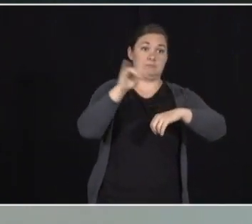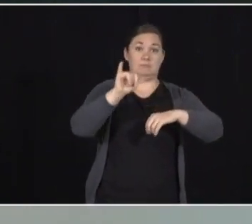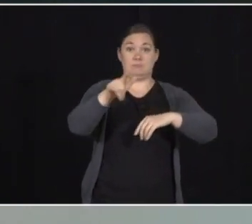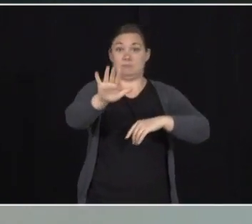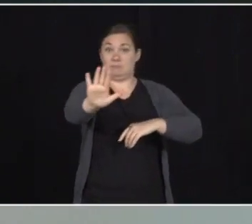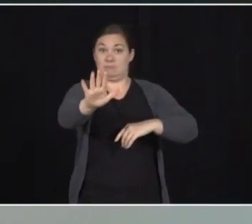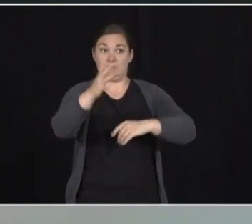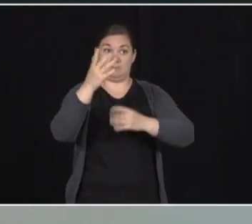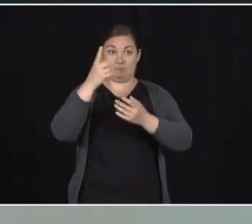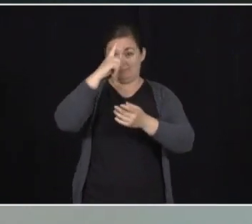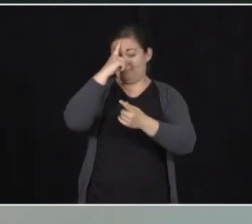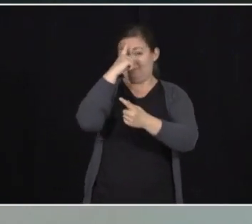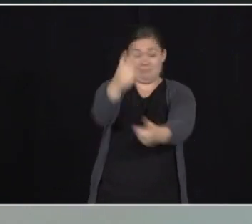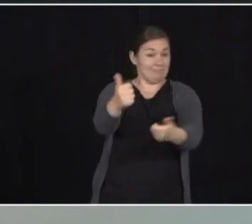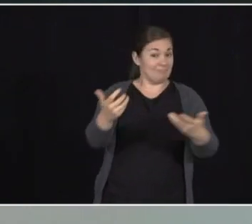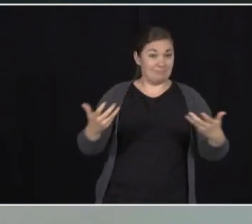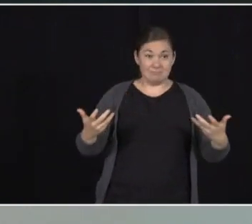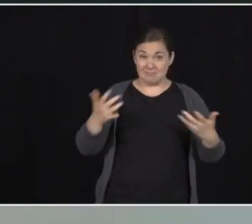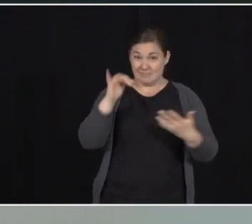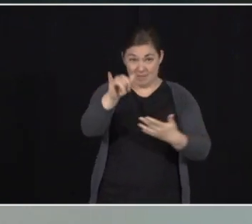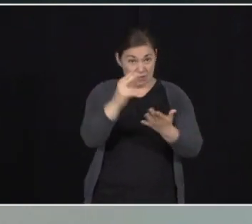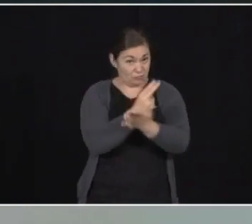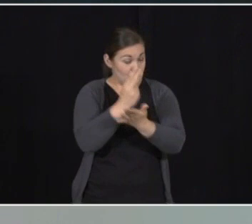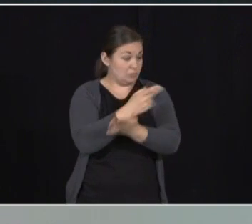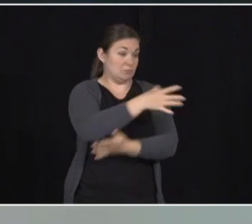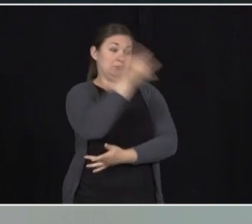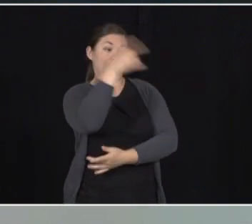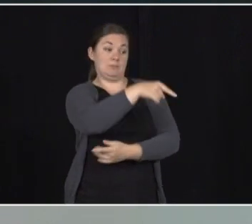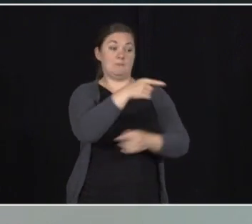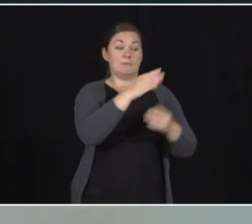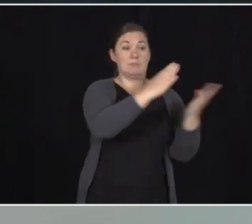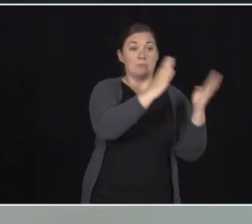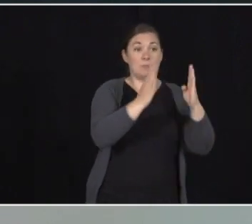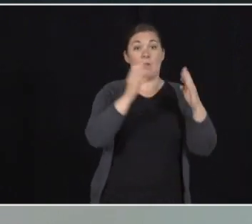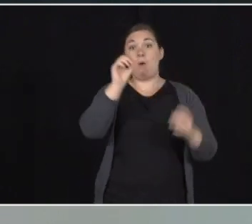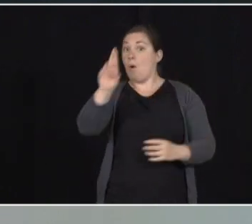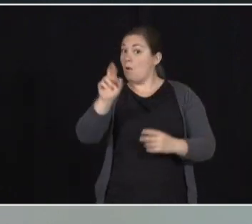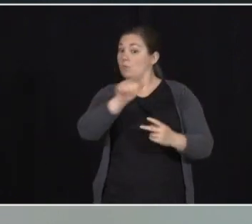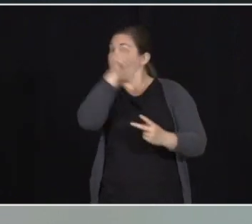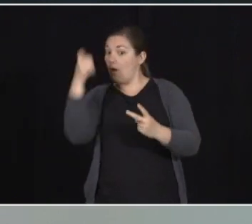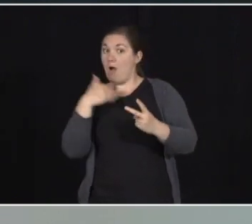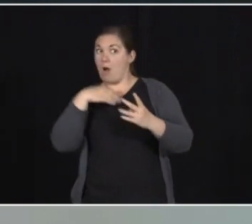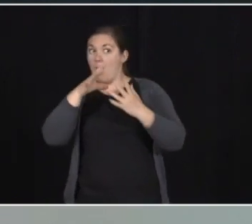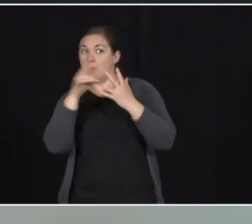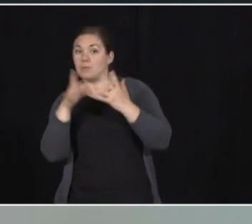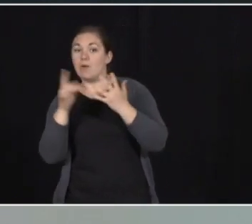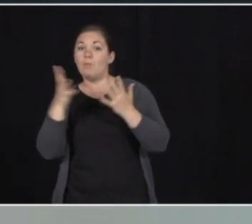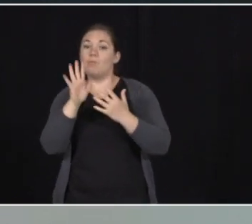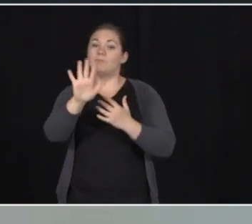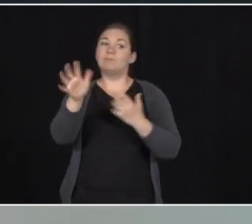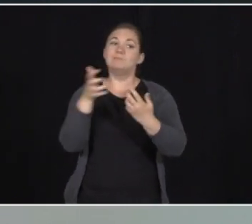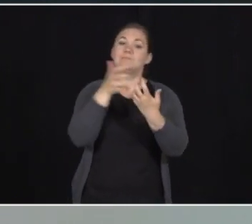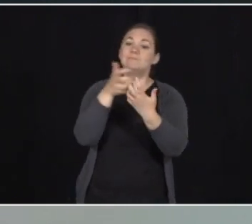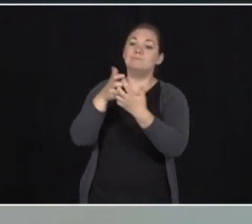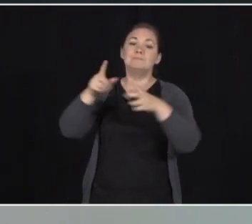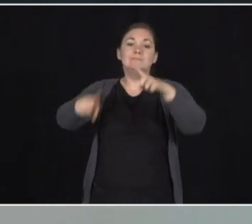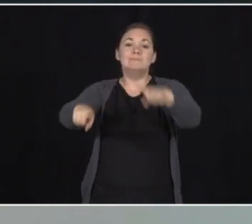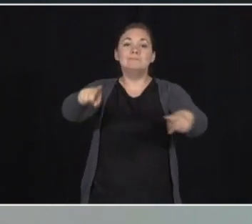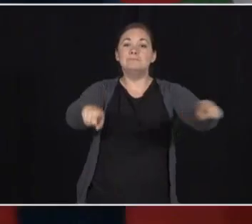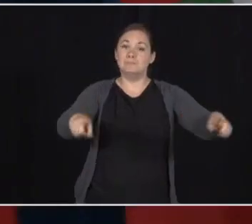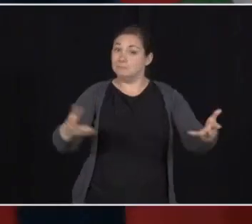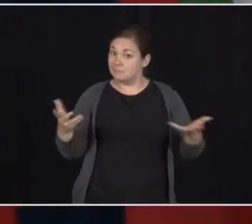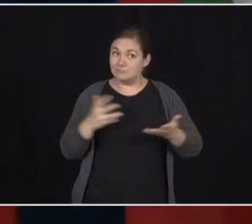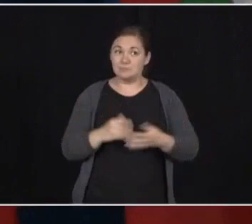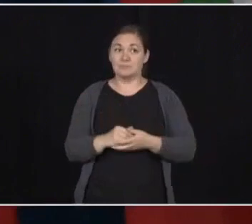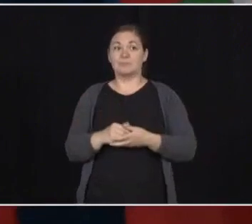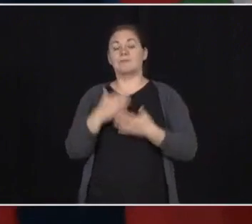knock yourself out. Go to time of use. But other consumers will have other choices that work best for them. And that's what we're here to deliver. That's great.